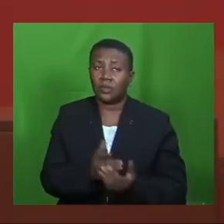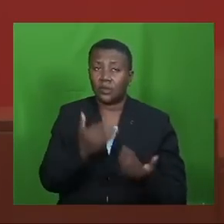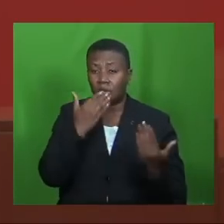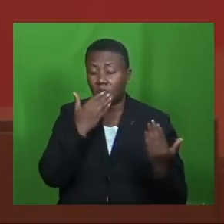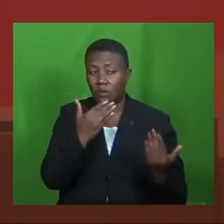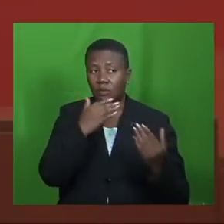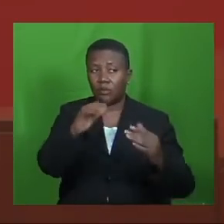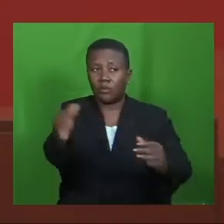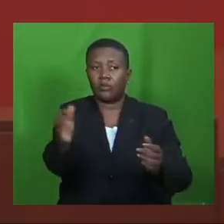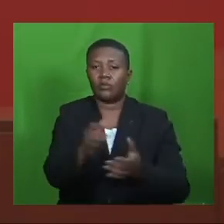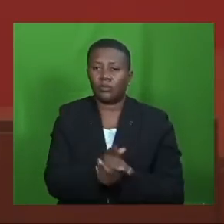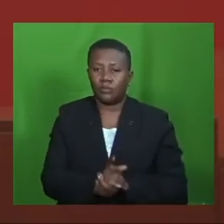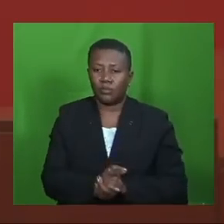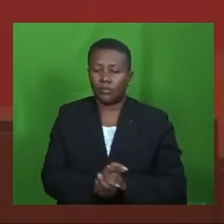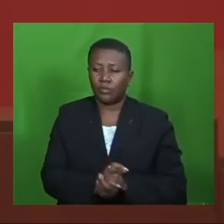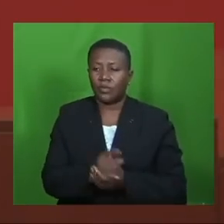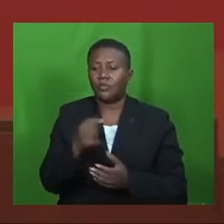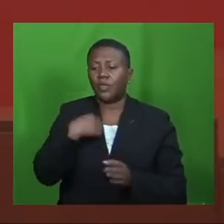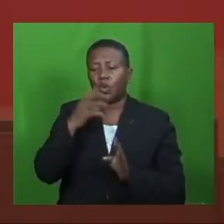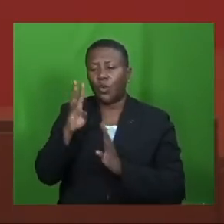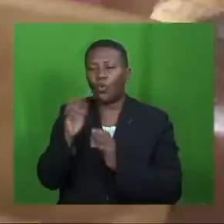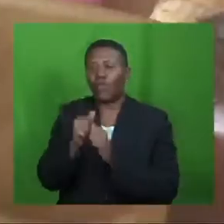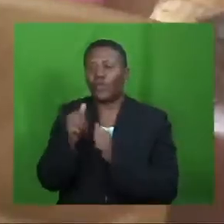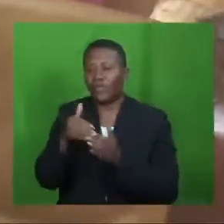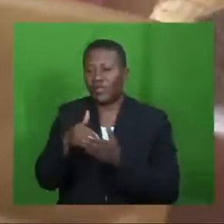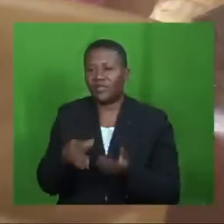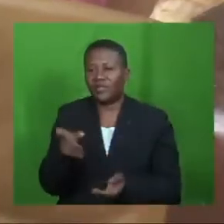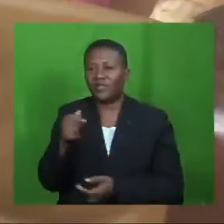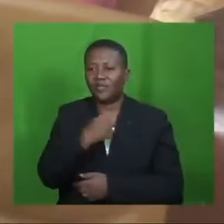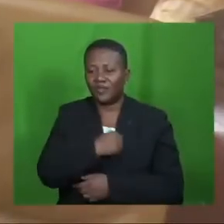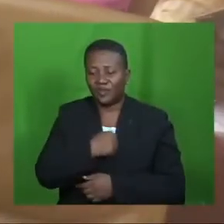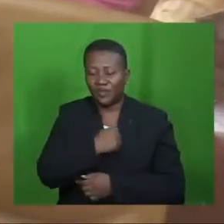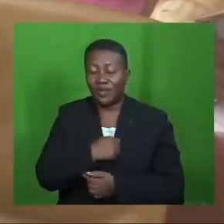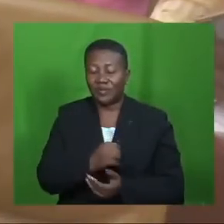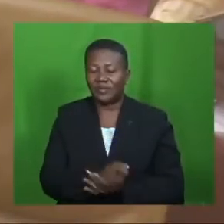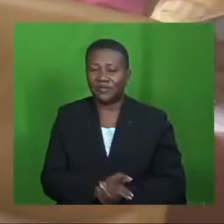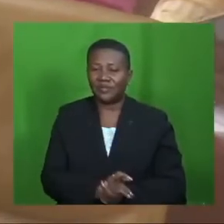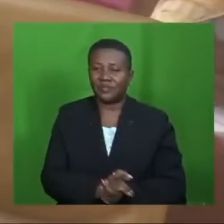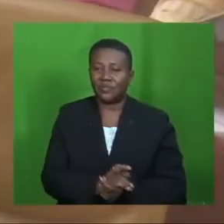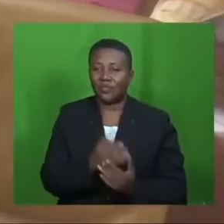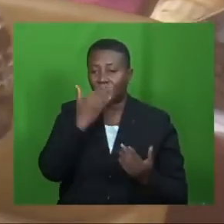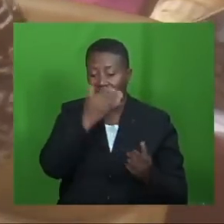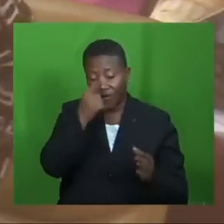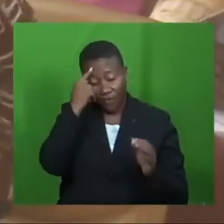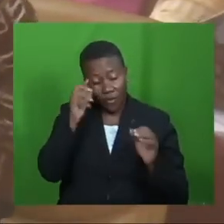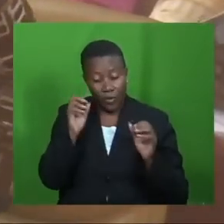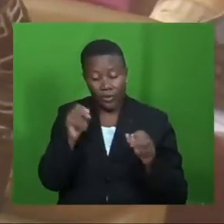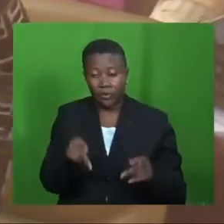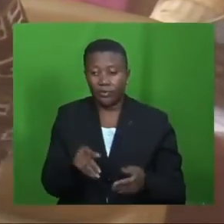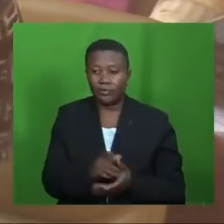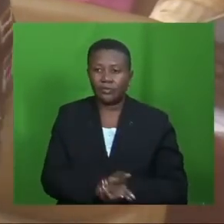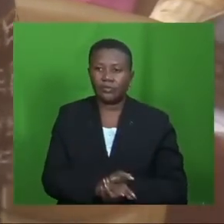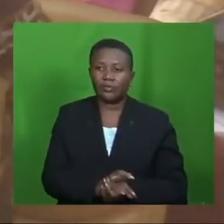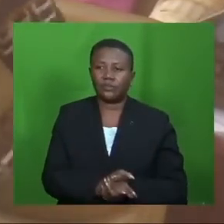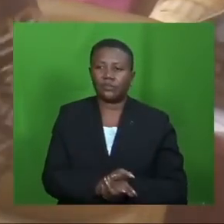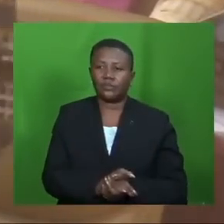was actually paying attention to my leader also as well. Thank you, Mr. Speaker, for the opportunity